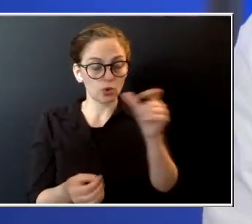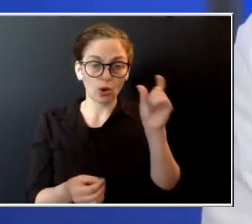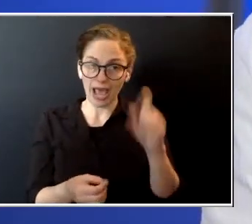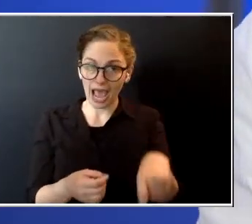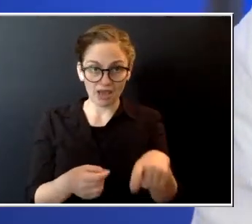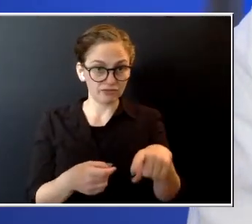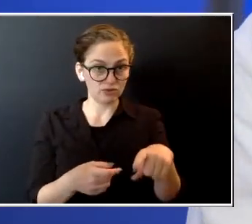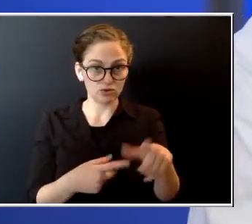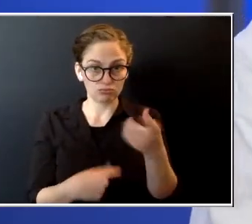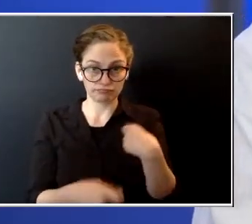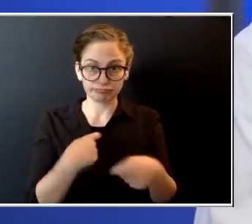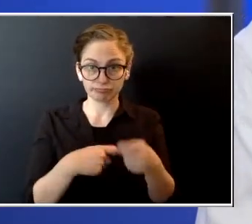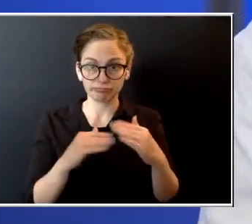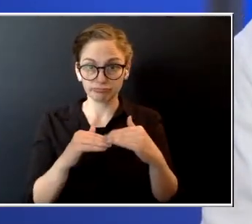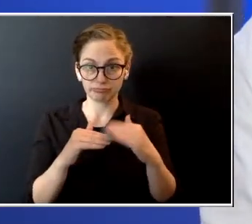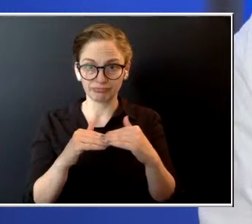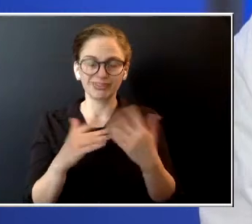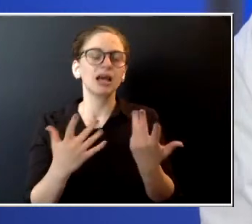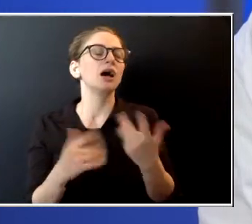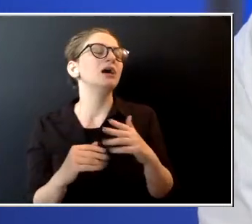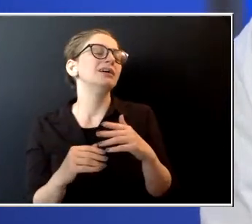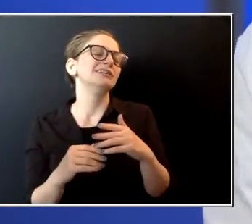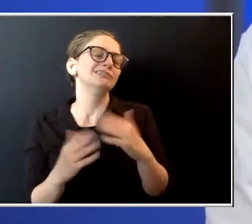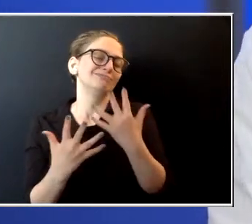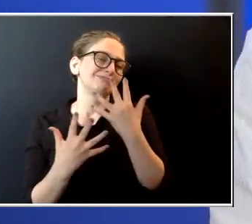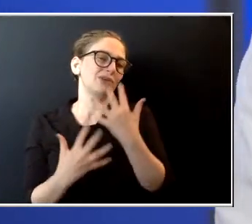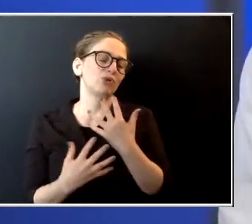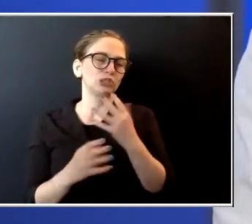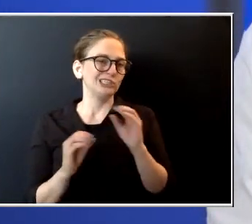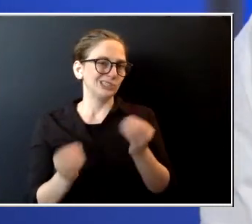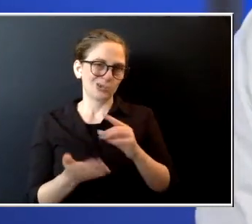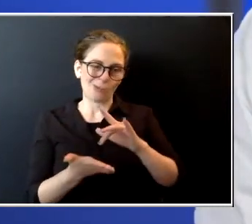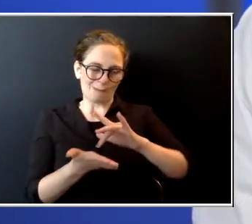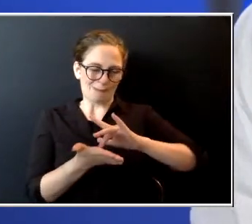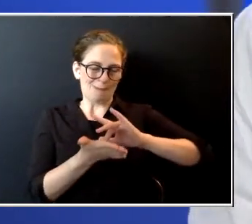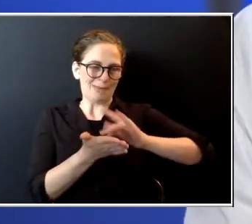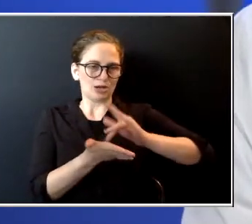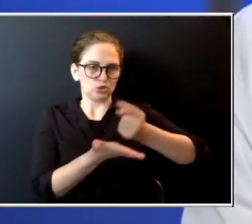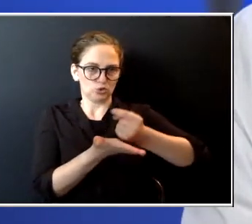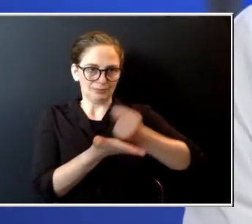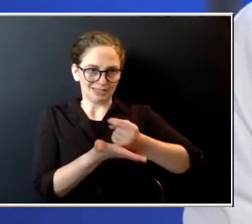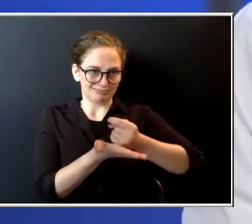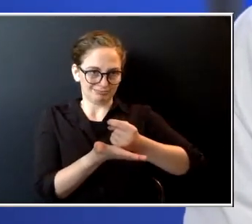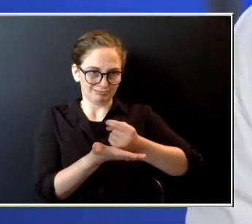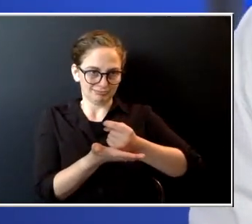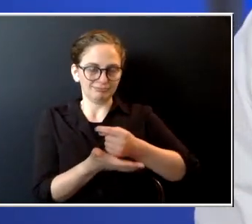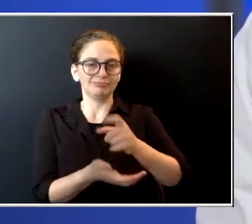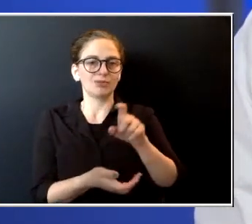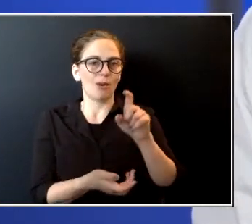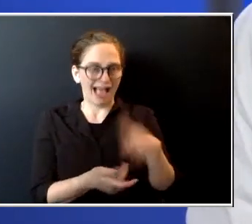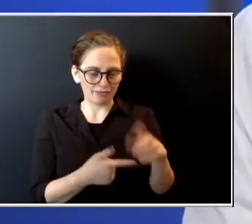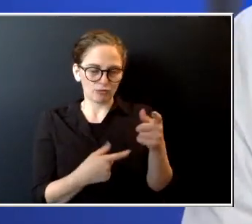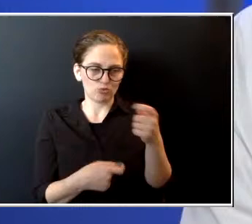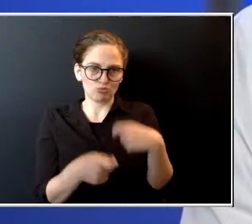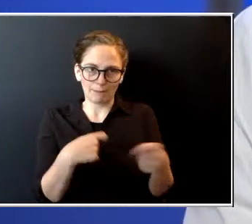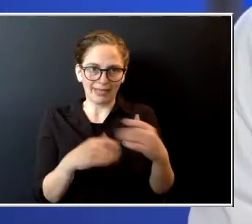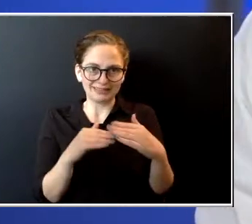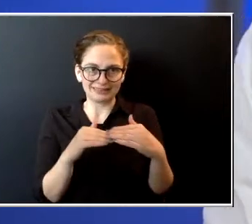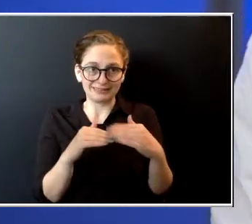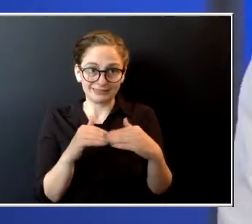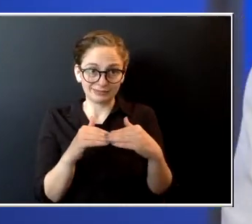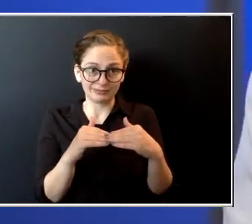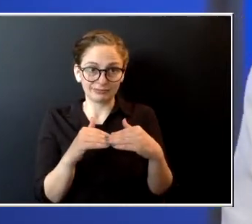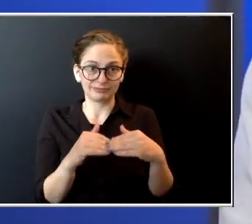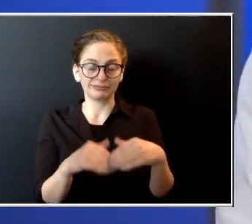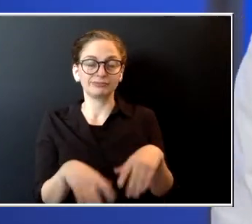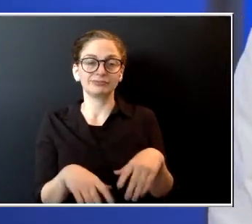no medical treatment for this. This has to be done with a replacement. Okay. And our replacement choices are really minimally invasive, TAVR or surgical